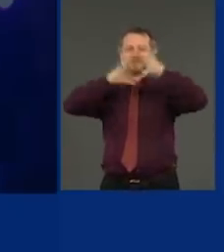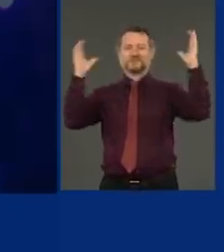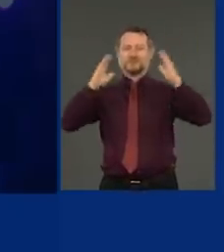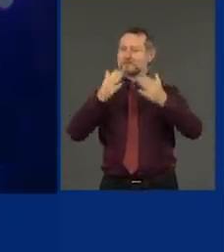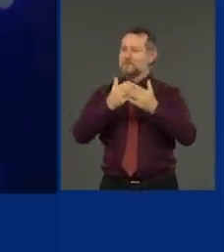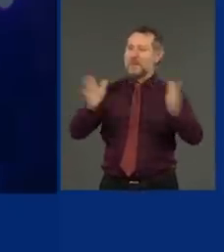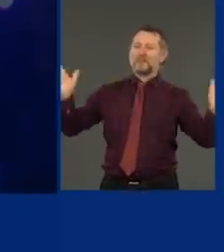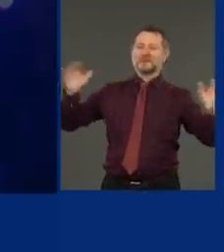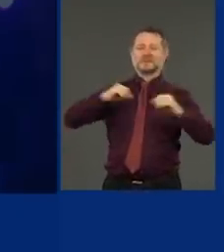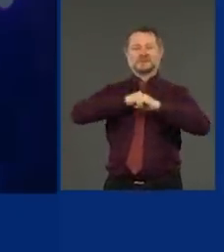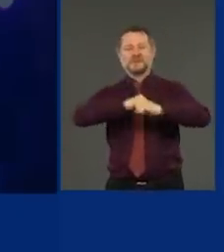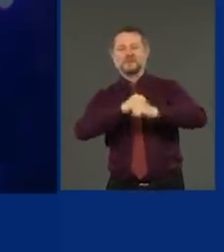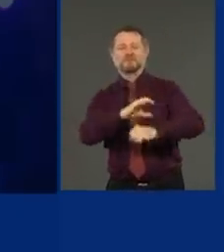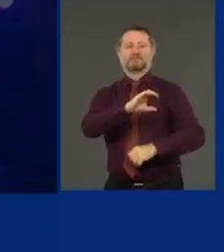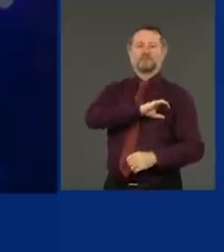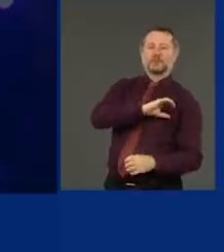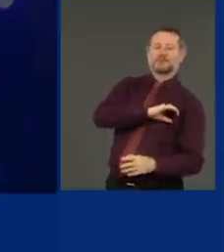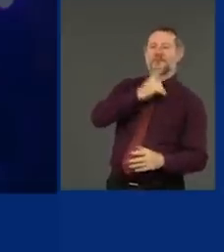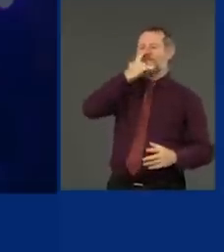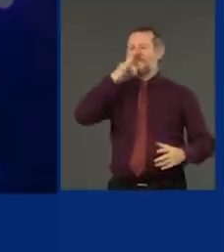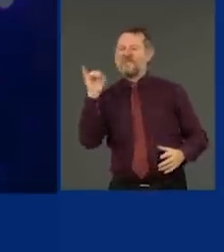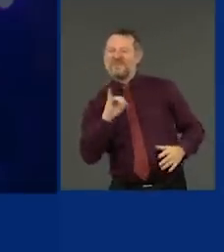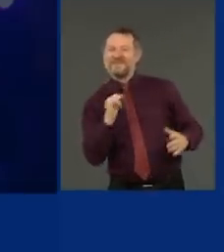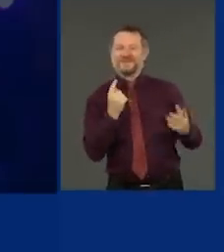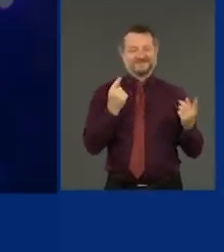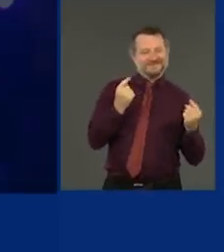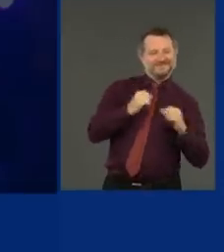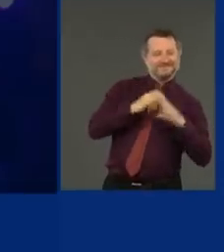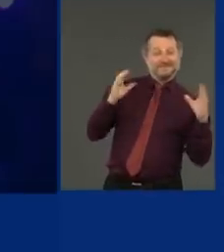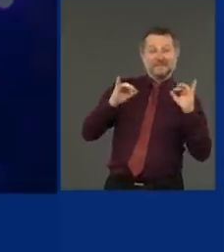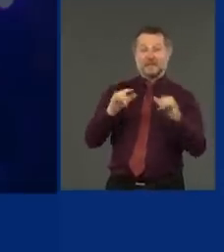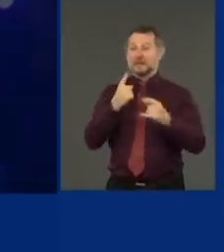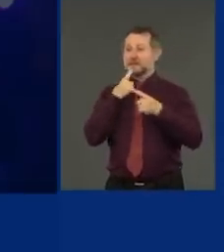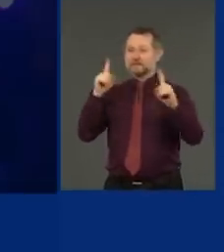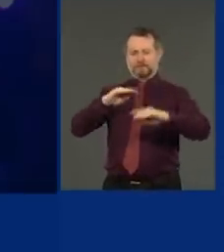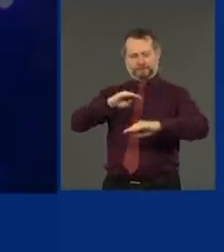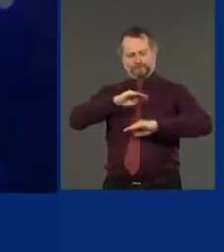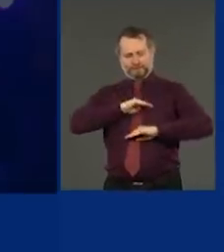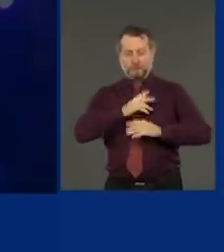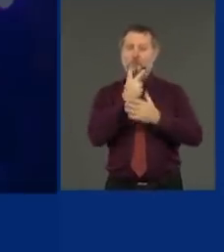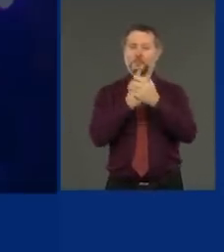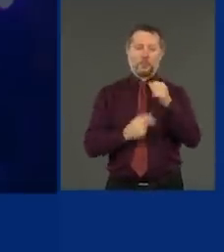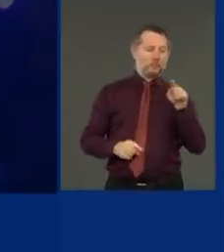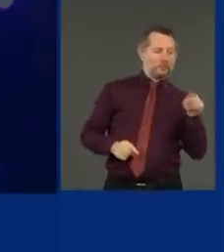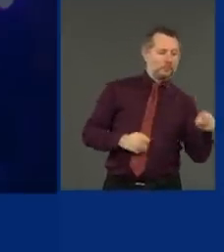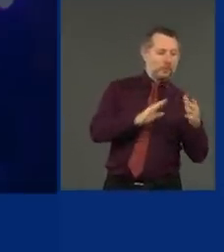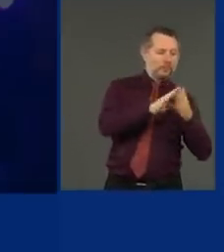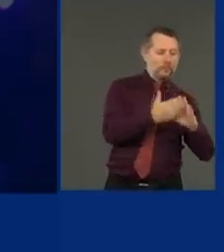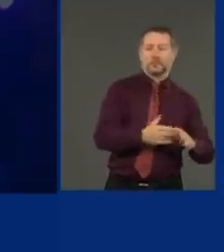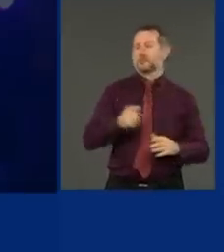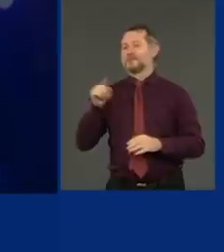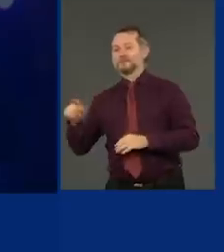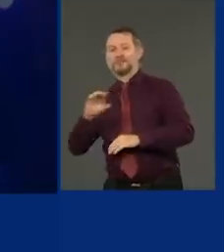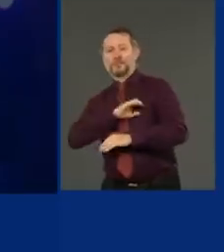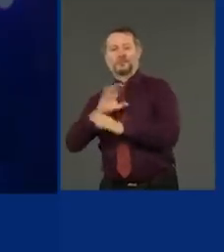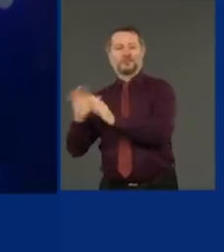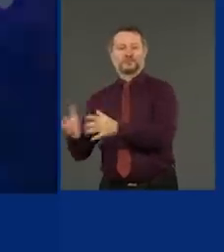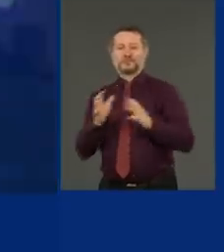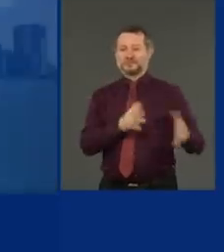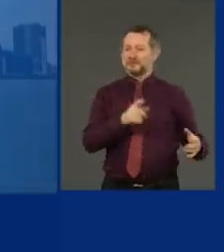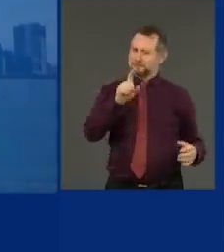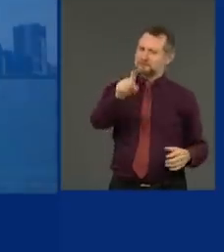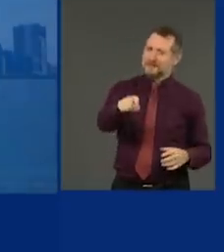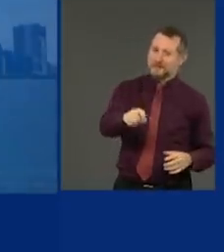in a way that works for the overall community. That's what has to be done, even though it's